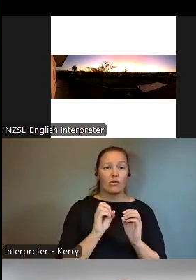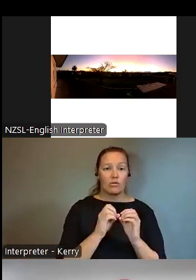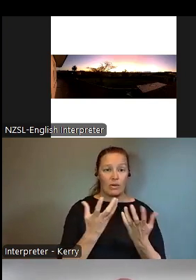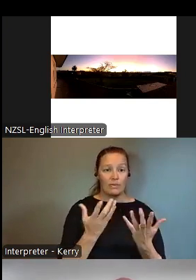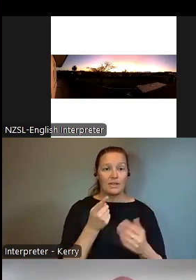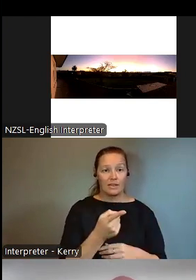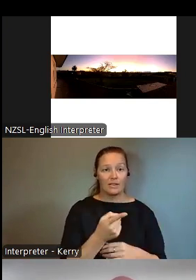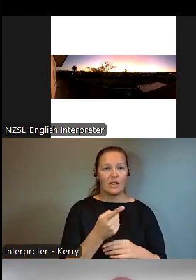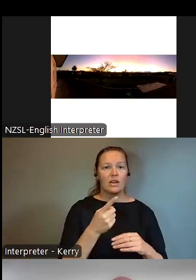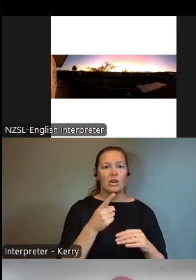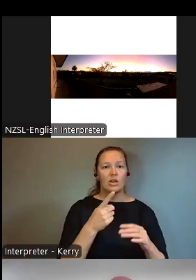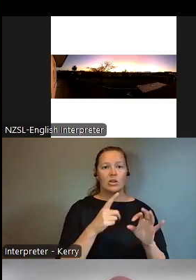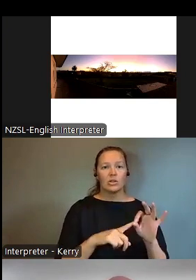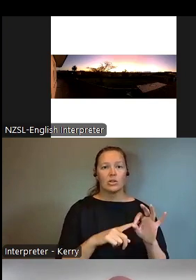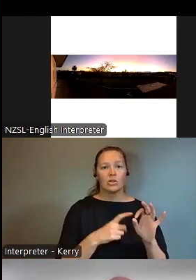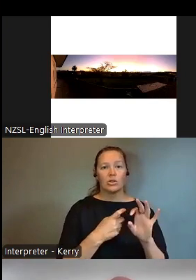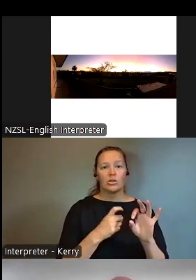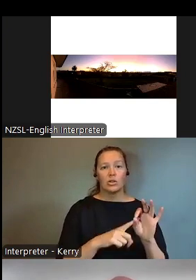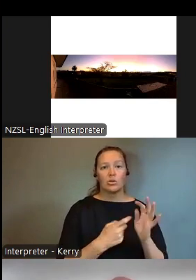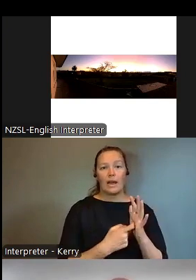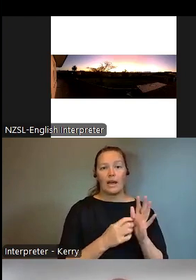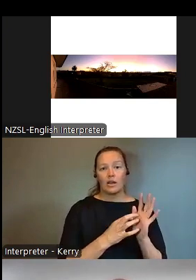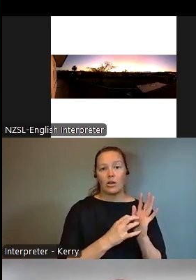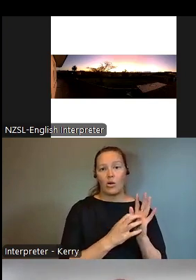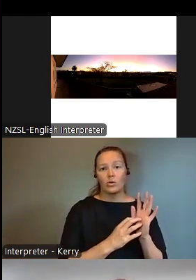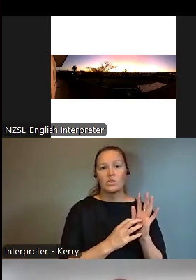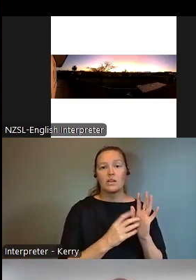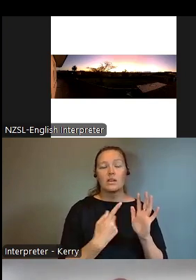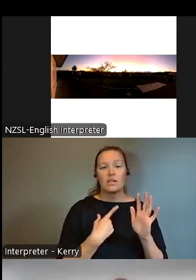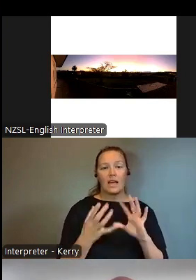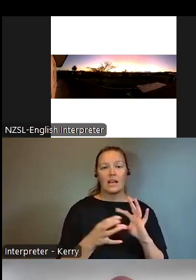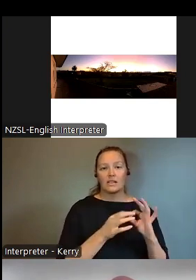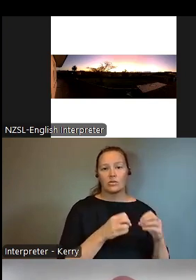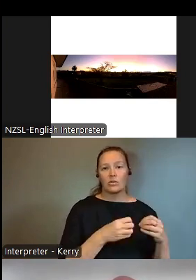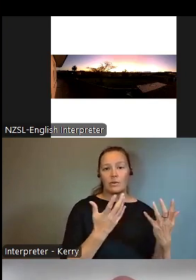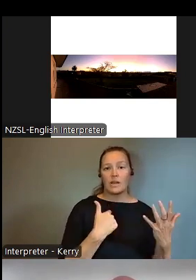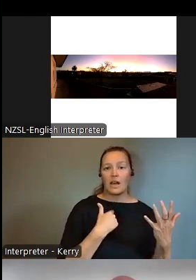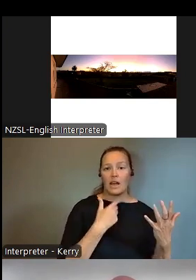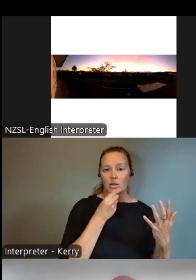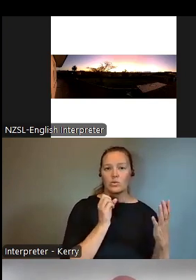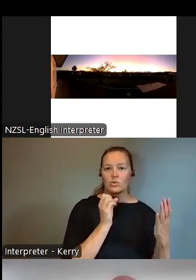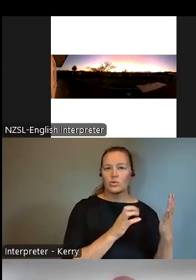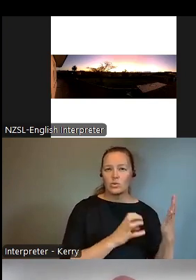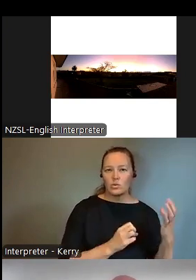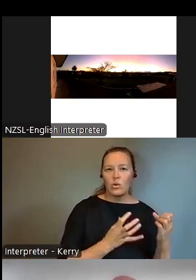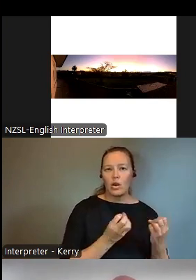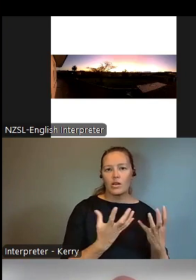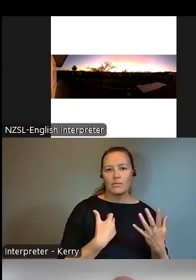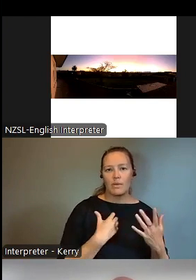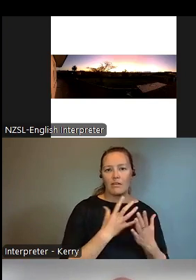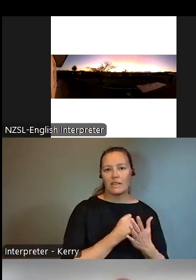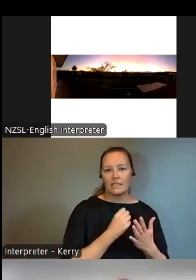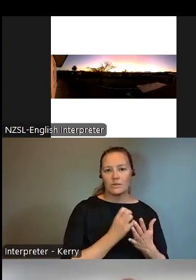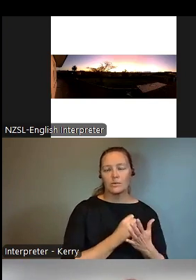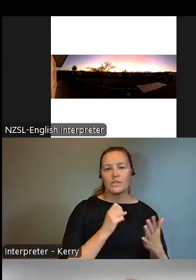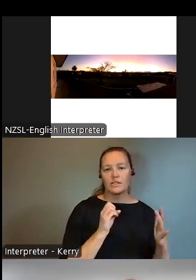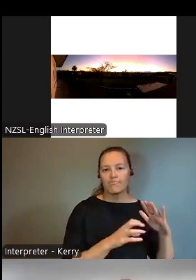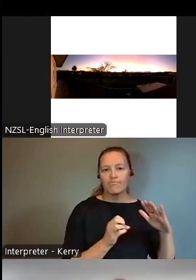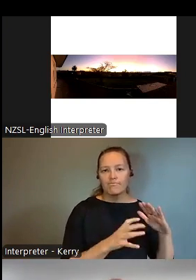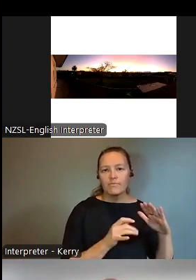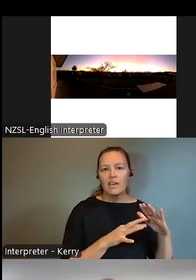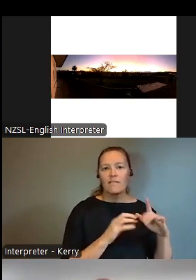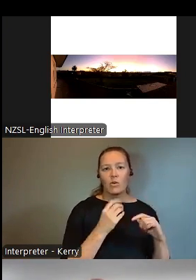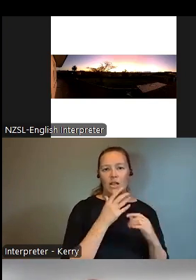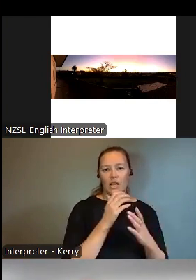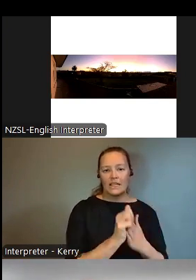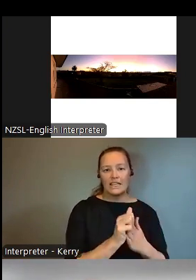That QR code there points to a site that I use to store a lot of my resources that I use for leadership